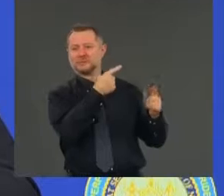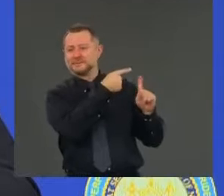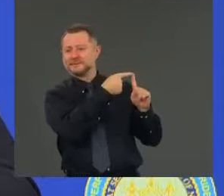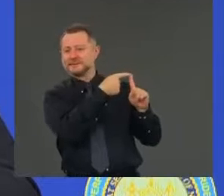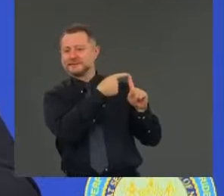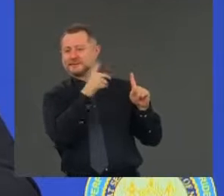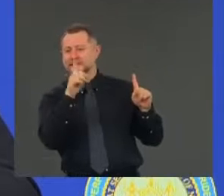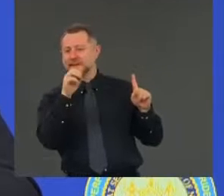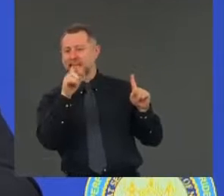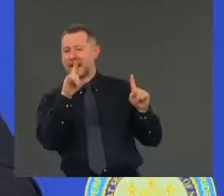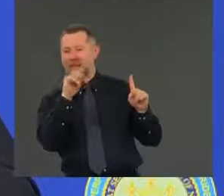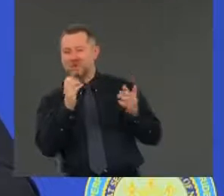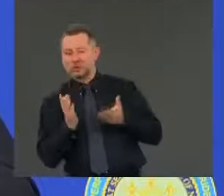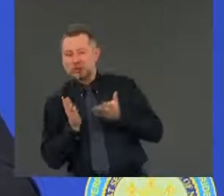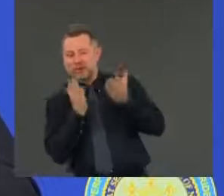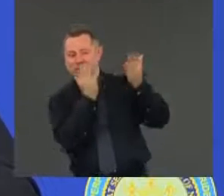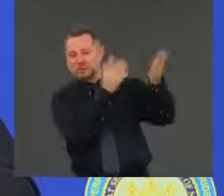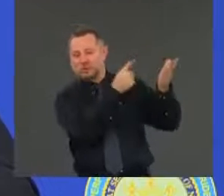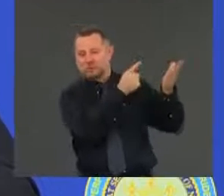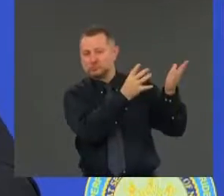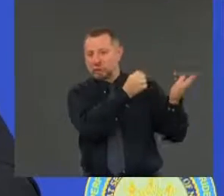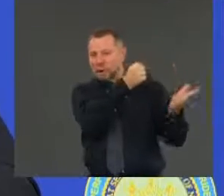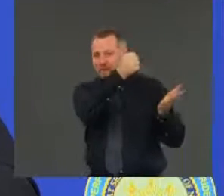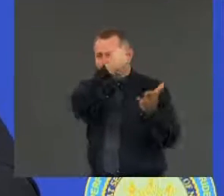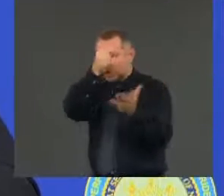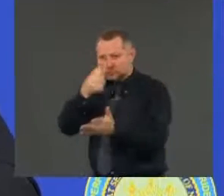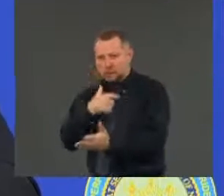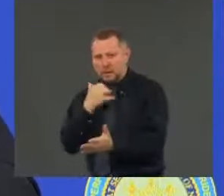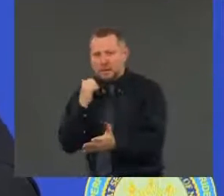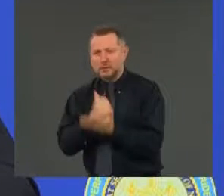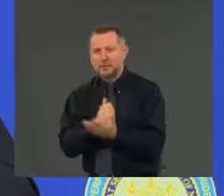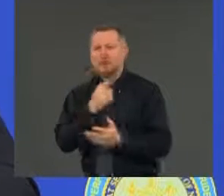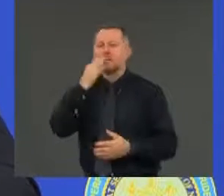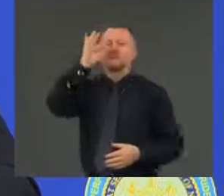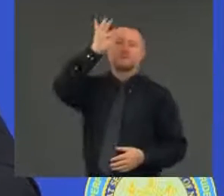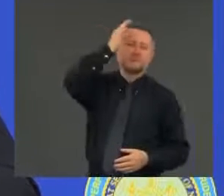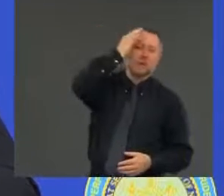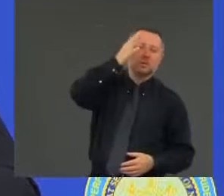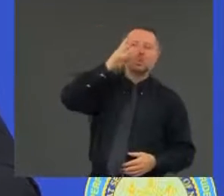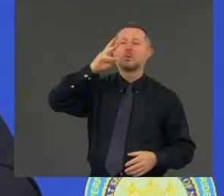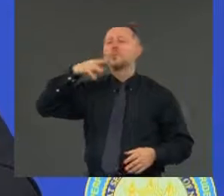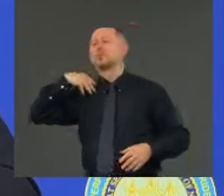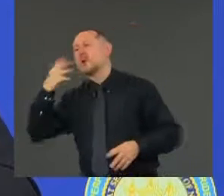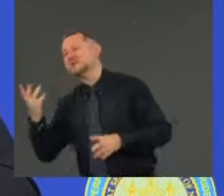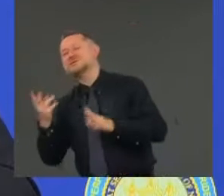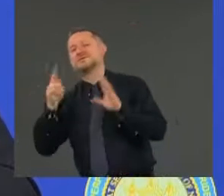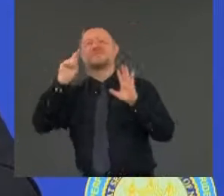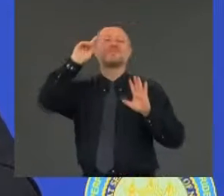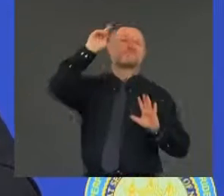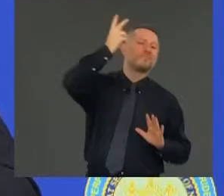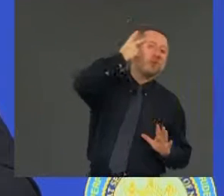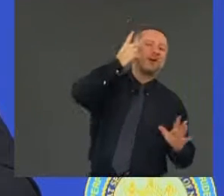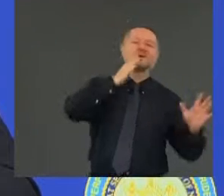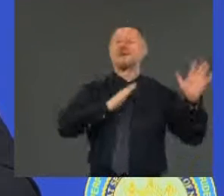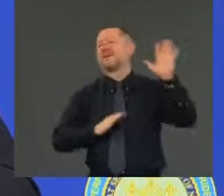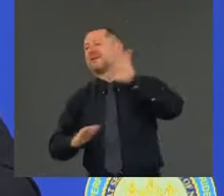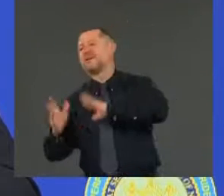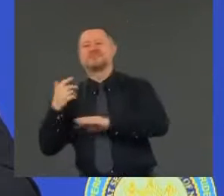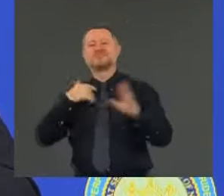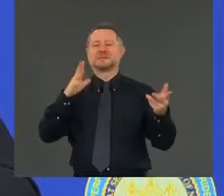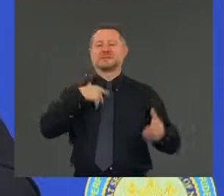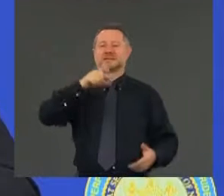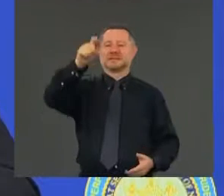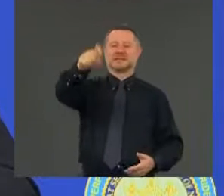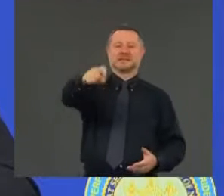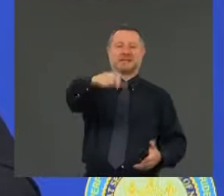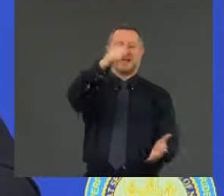help. I don't care, federal politics, Washington politics, we need help, and we need you